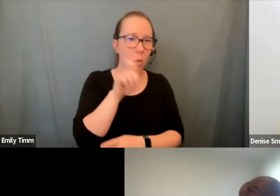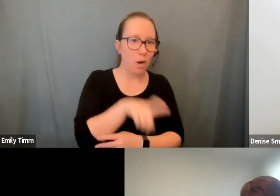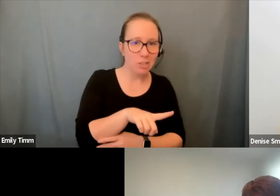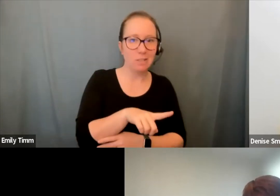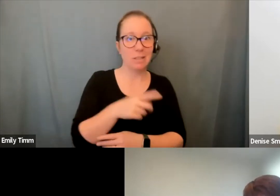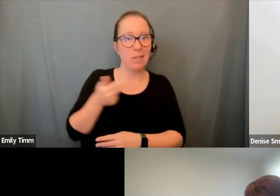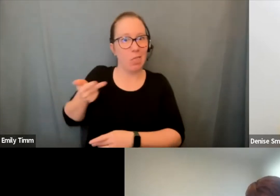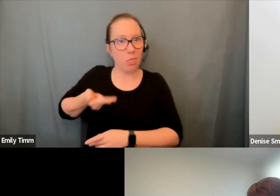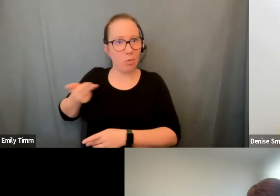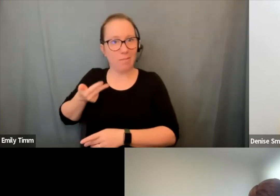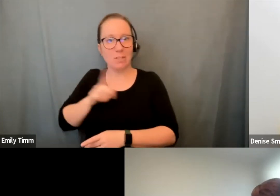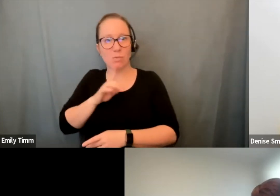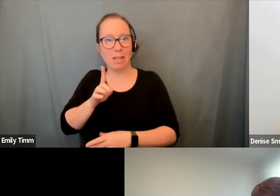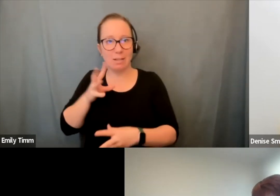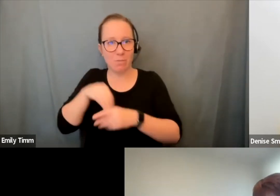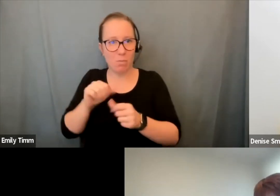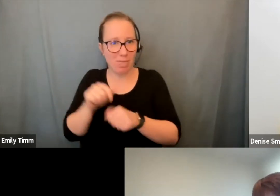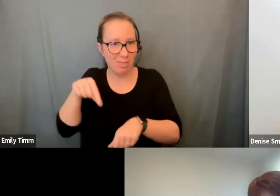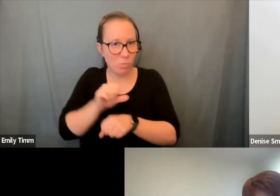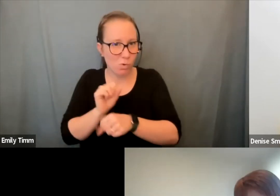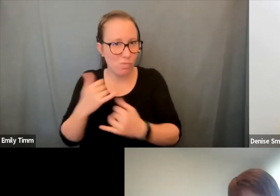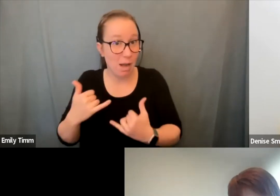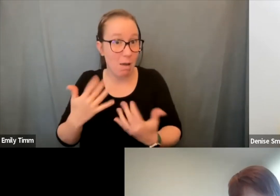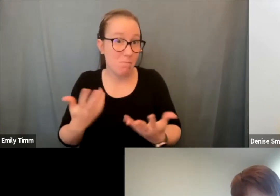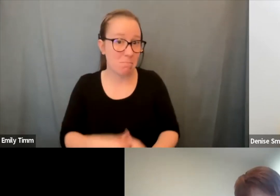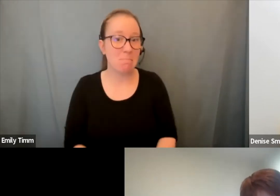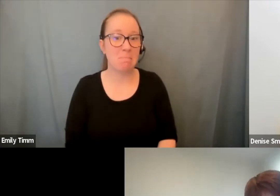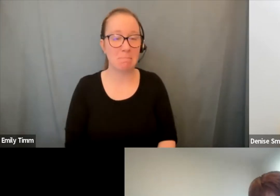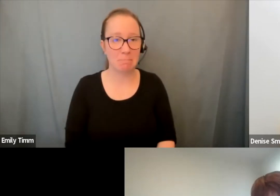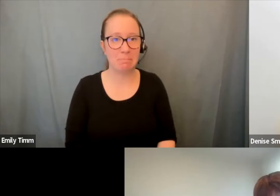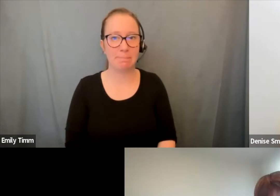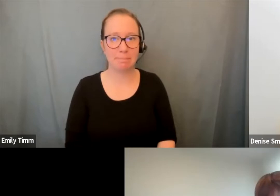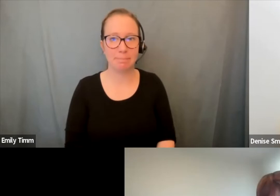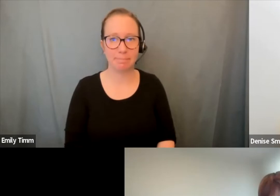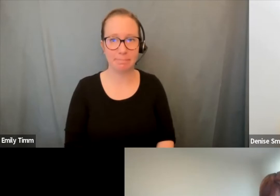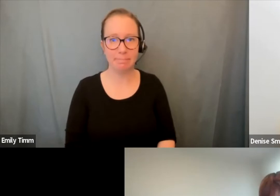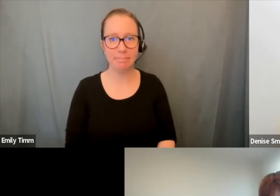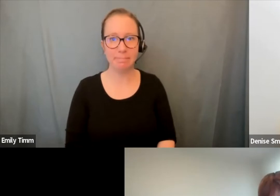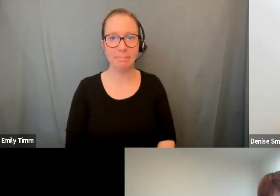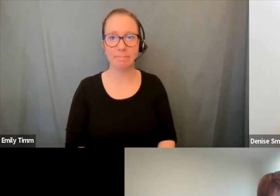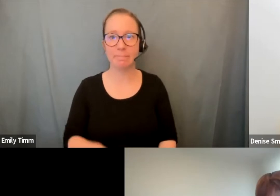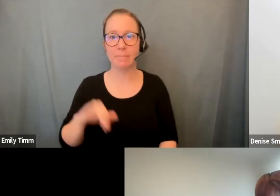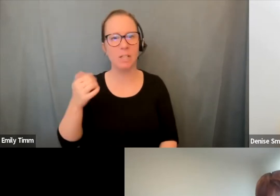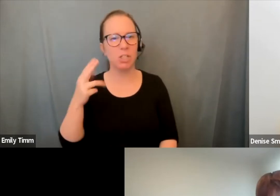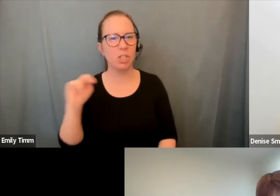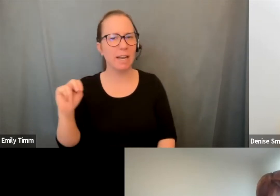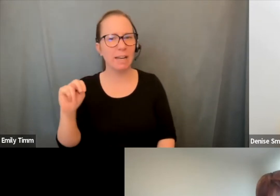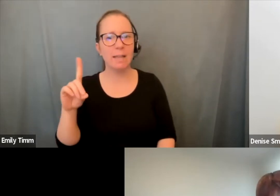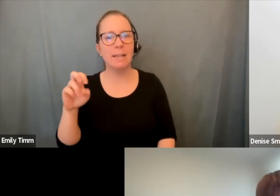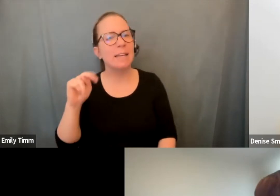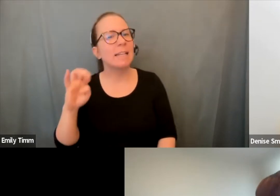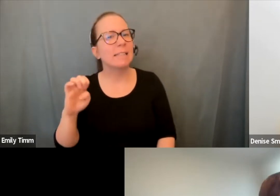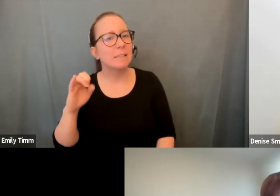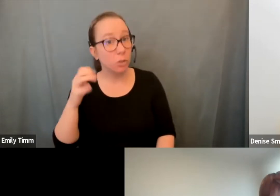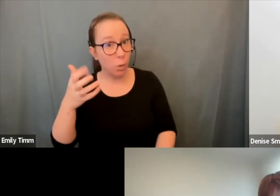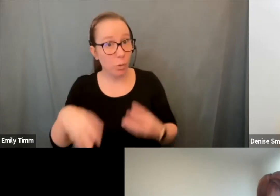us are kind of engaged in this work right now as well. Denise, did you have anything else you wanted to add before our